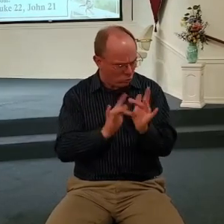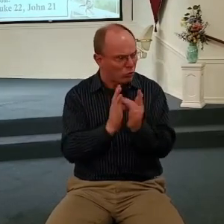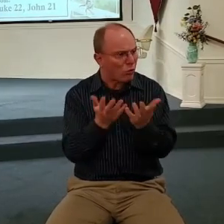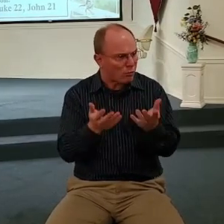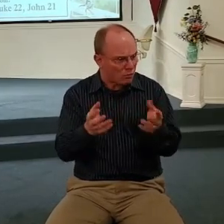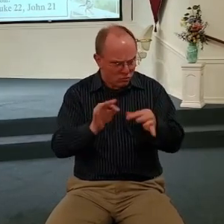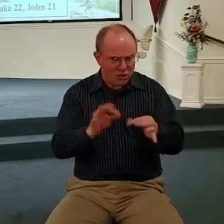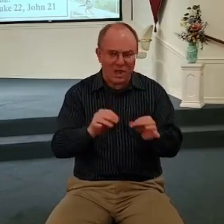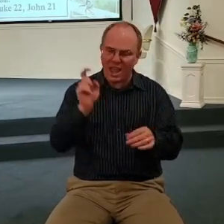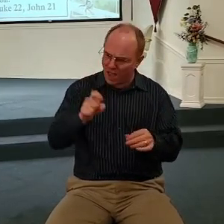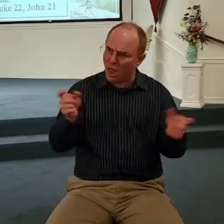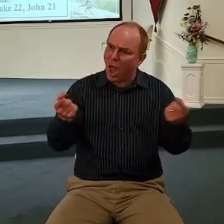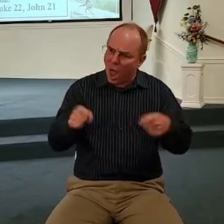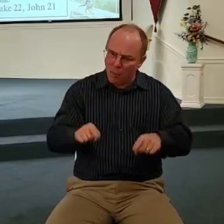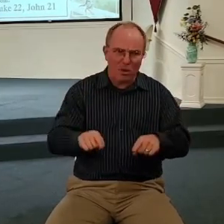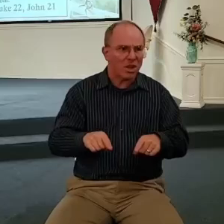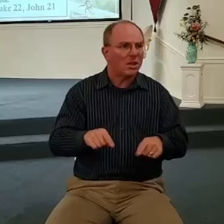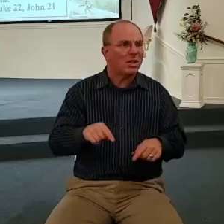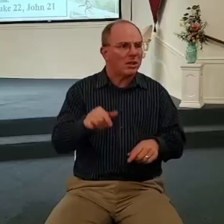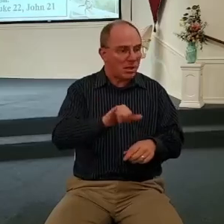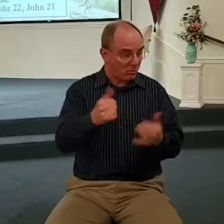Gotta love Jesus' perspective.